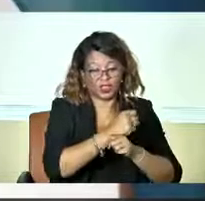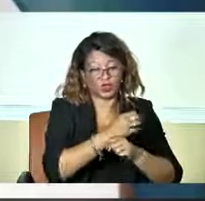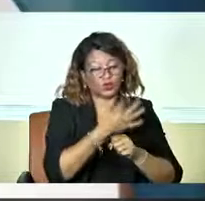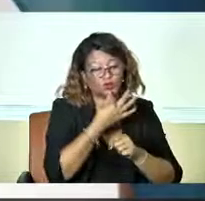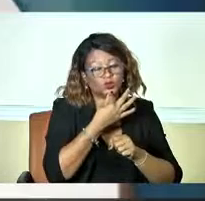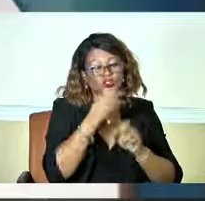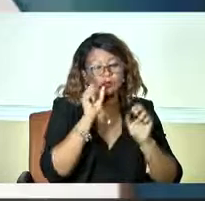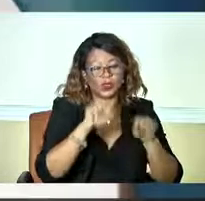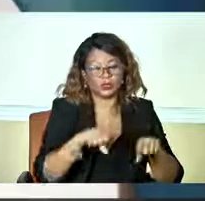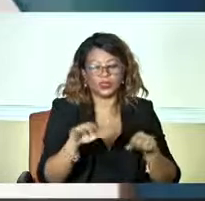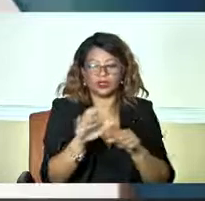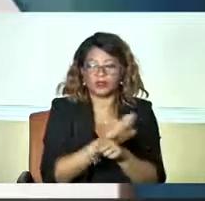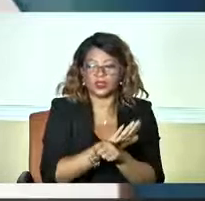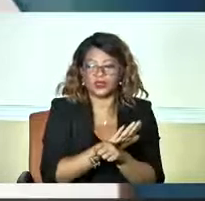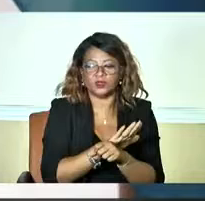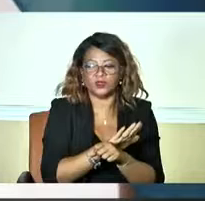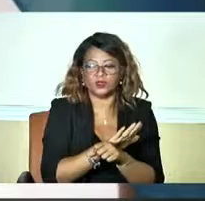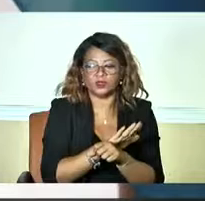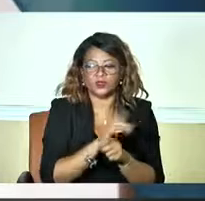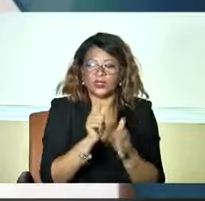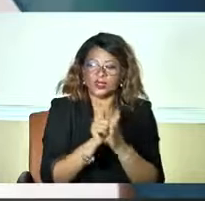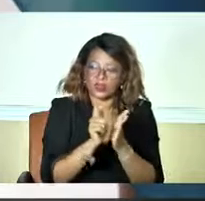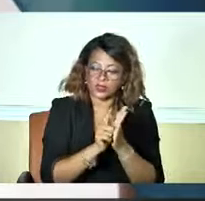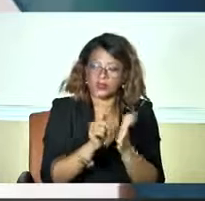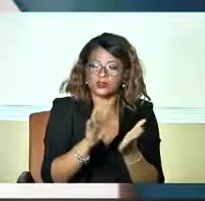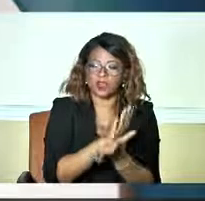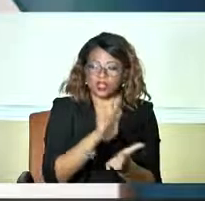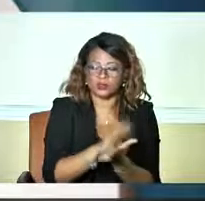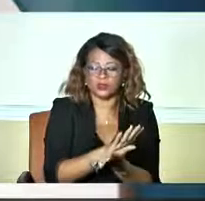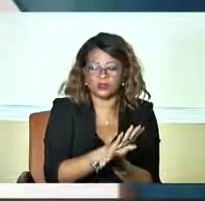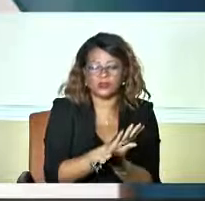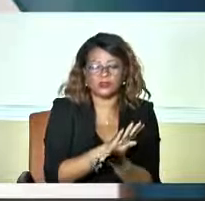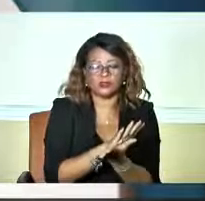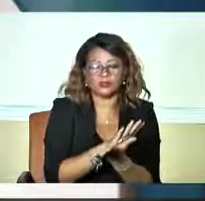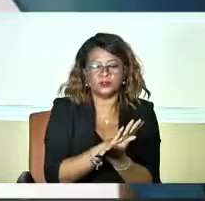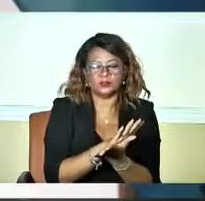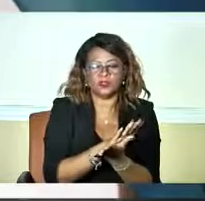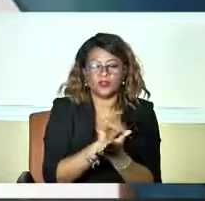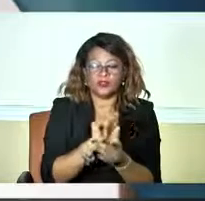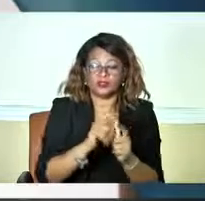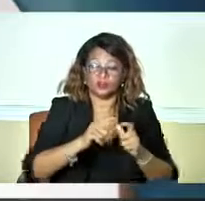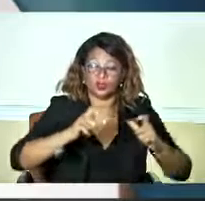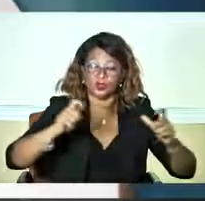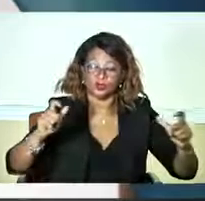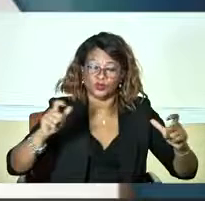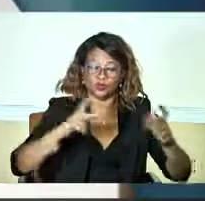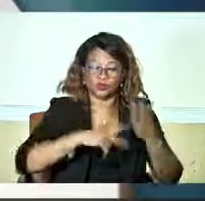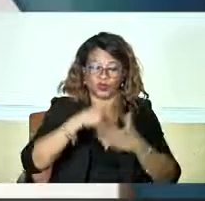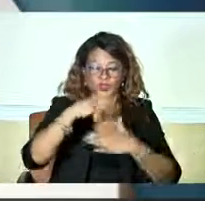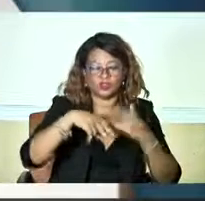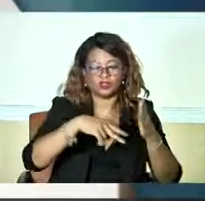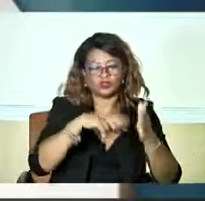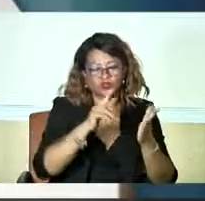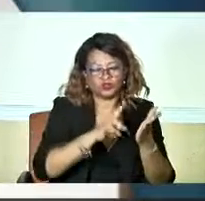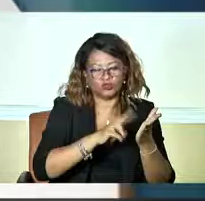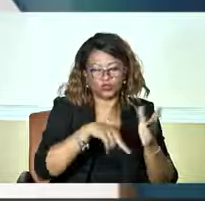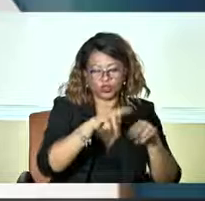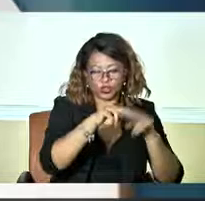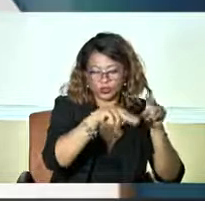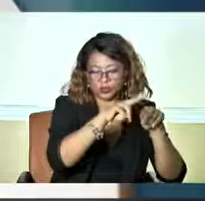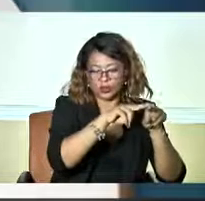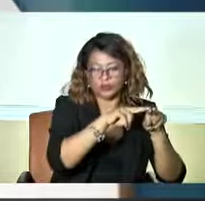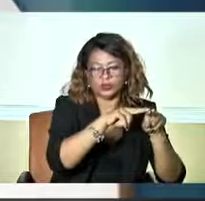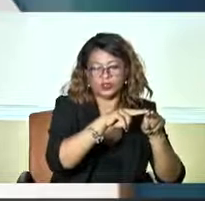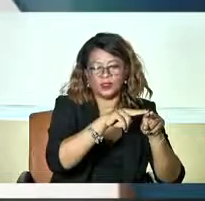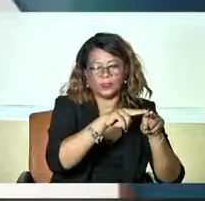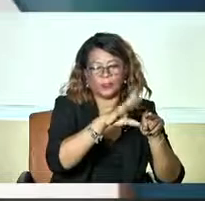they're able to complete those legal documents. That's a significant project in terms of the construction, and